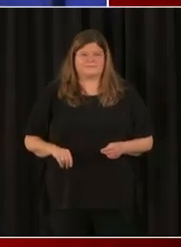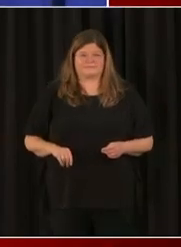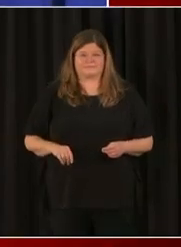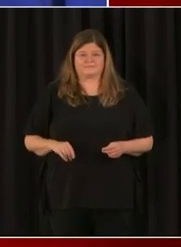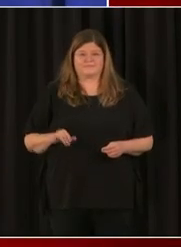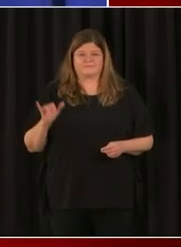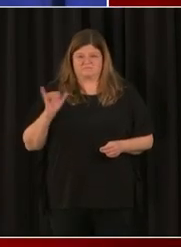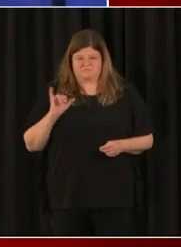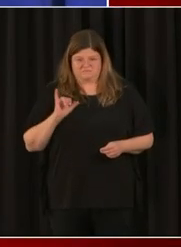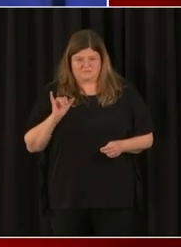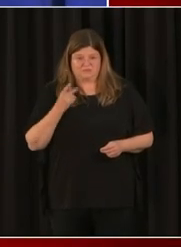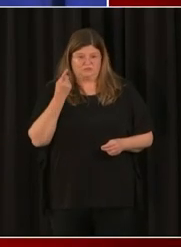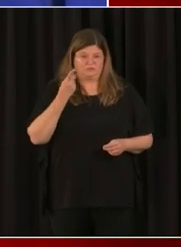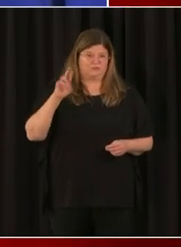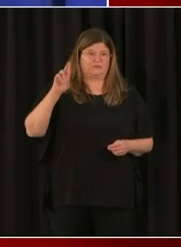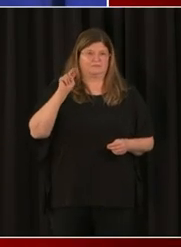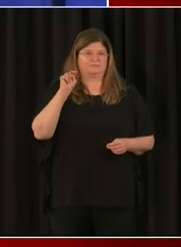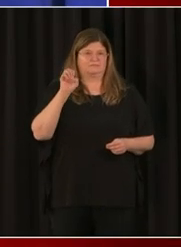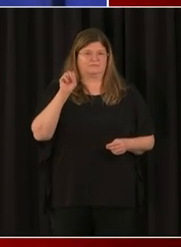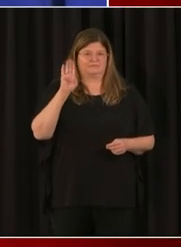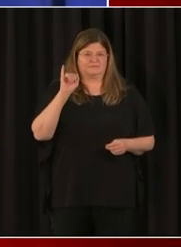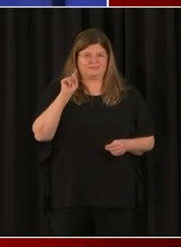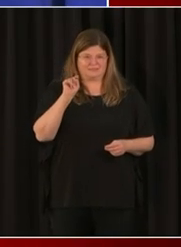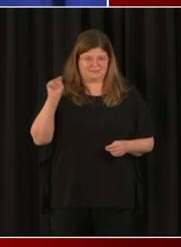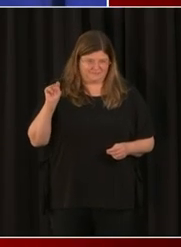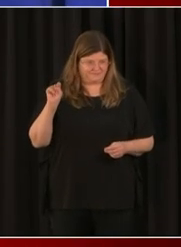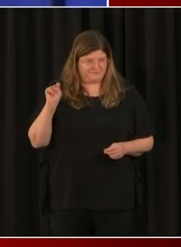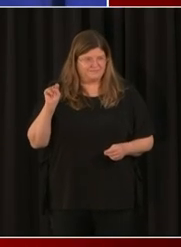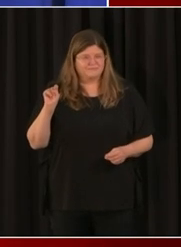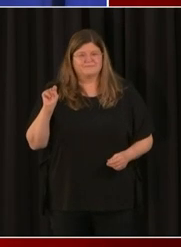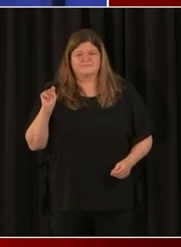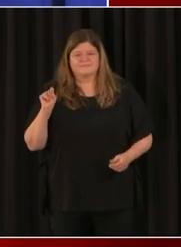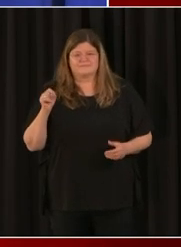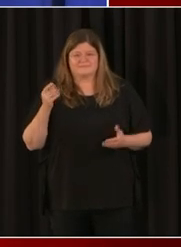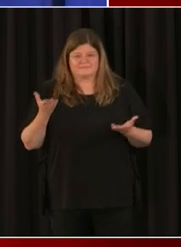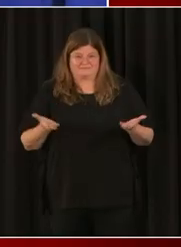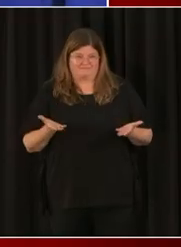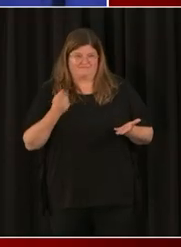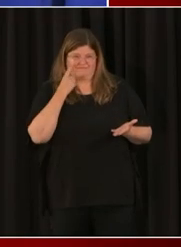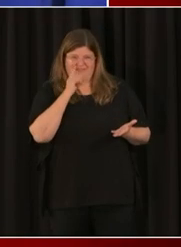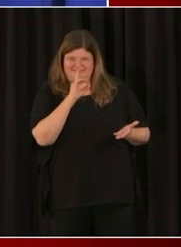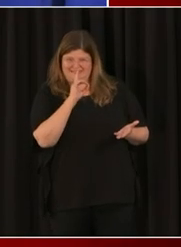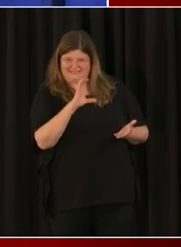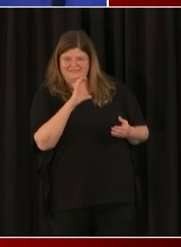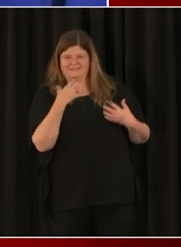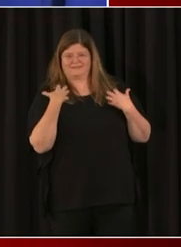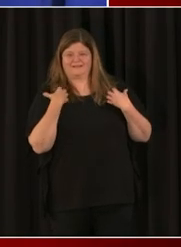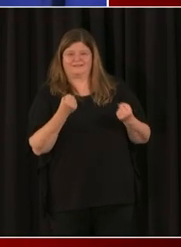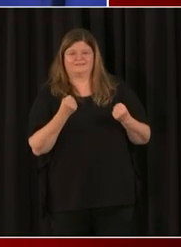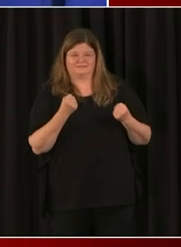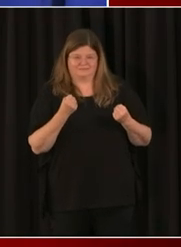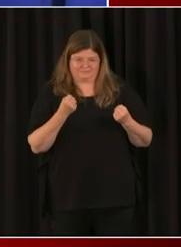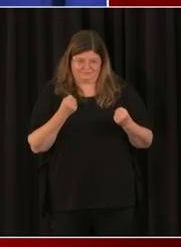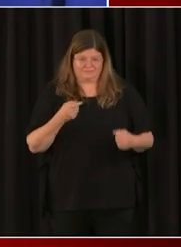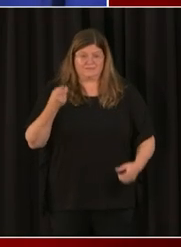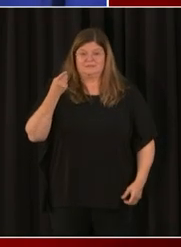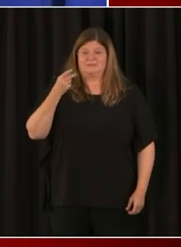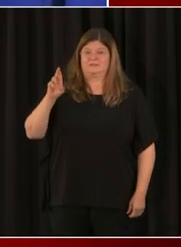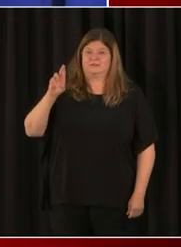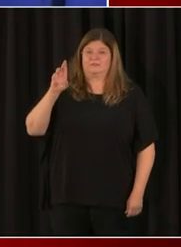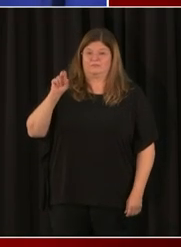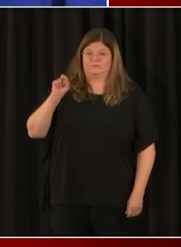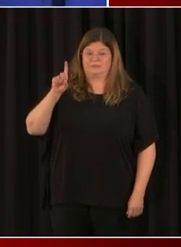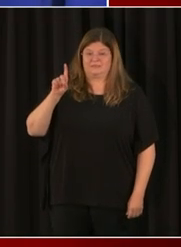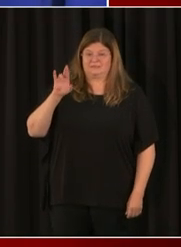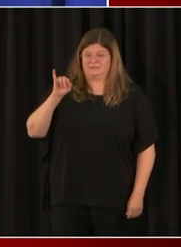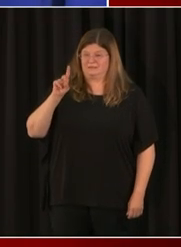D.C. Health, and Chris Rodriguez, who is the Director of D.C. Homeland Security. I want to wish everybody a Happy New